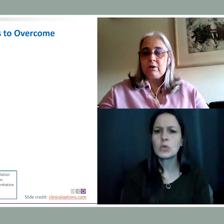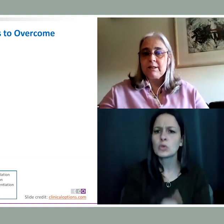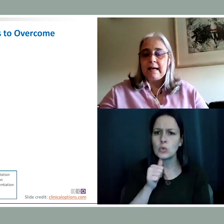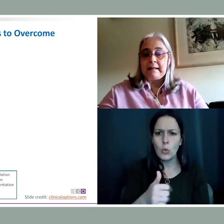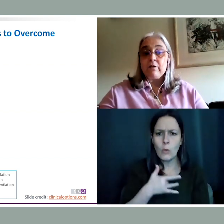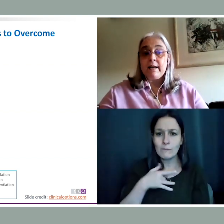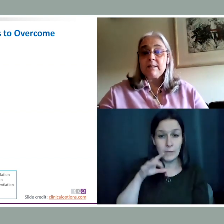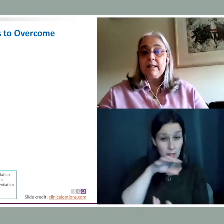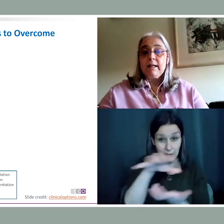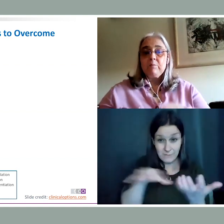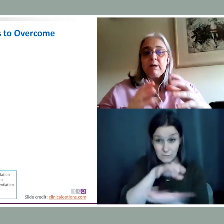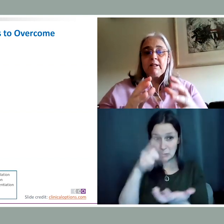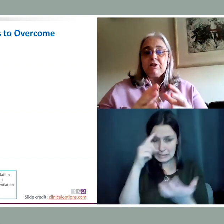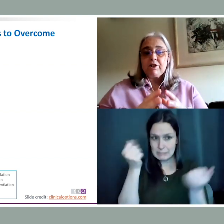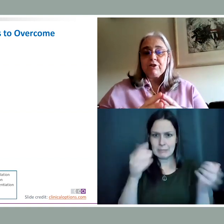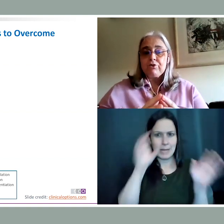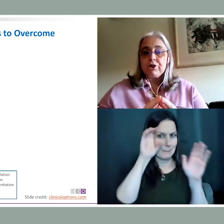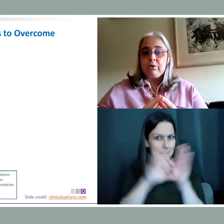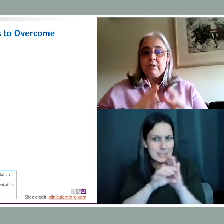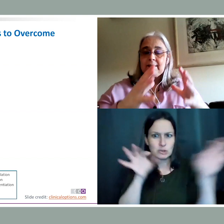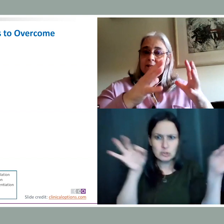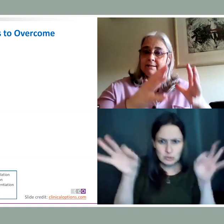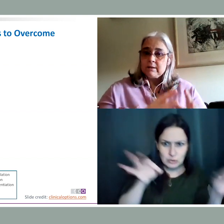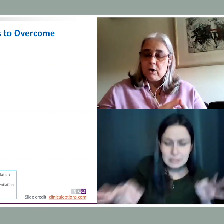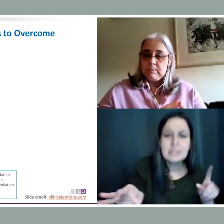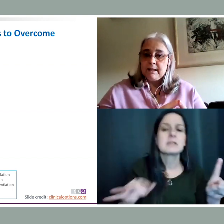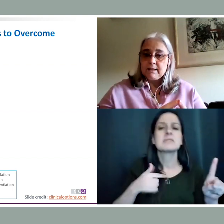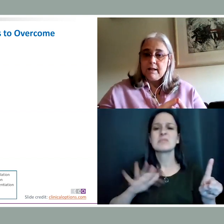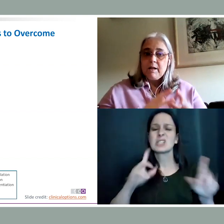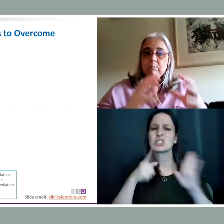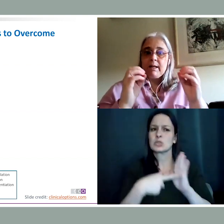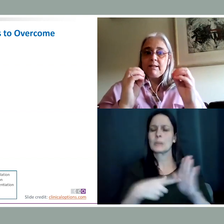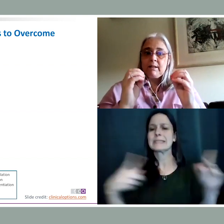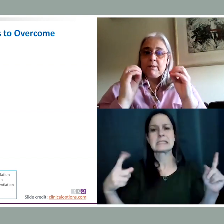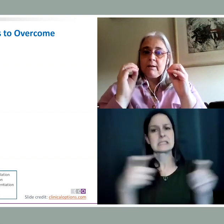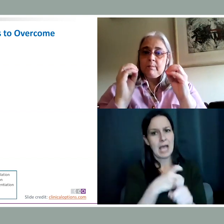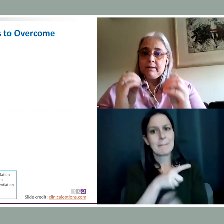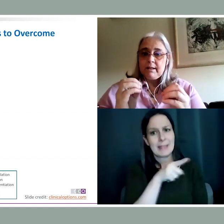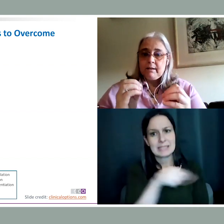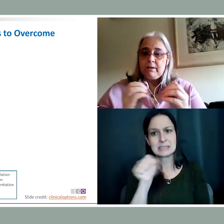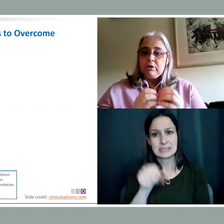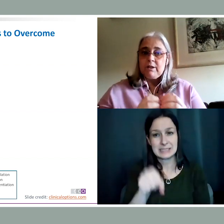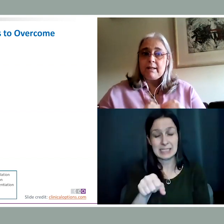confused with all the diagrams, but it's just to show you that this is complex, but at the same time, I'll give you the